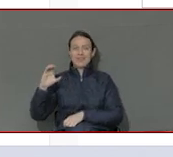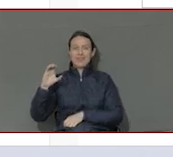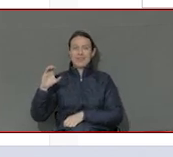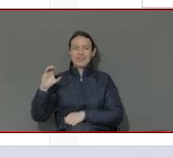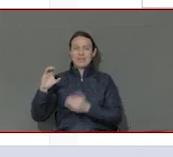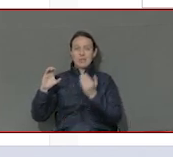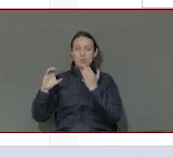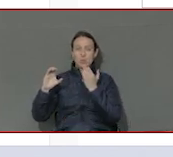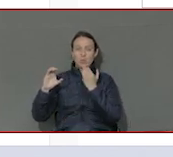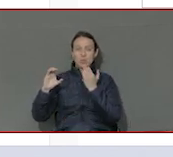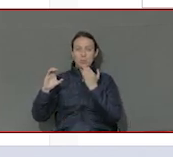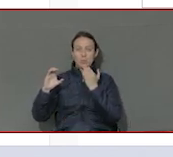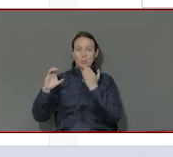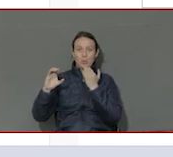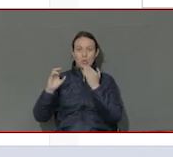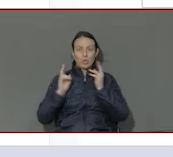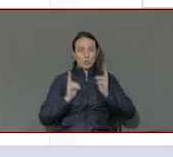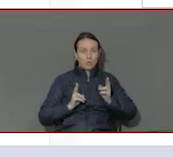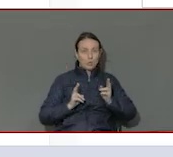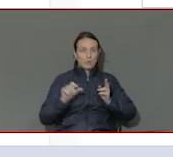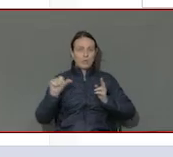who? Other primates or humans?